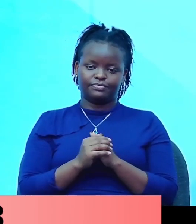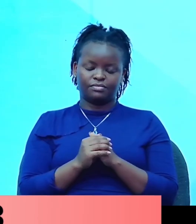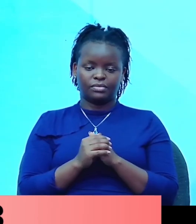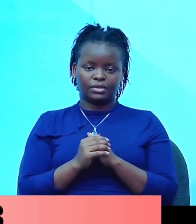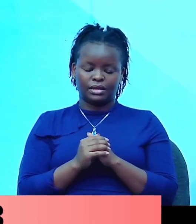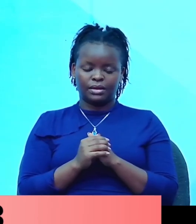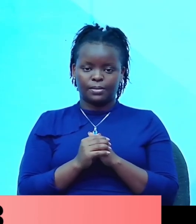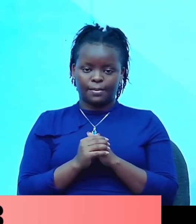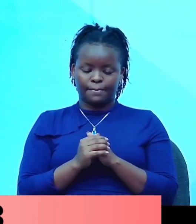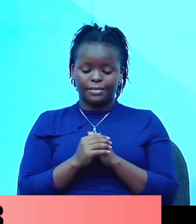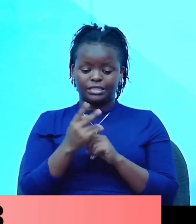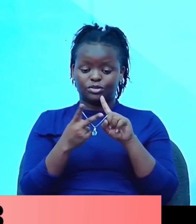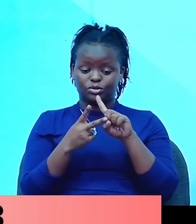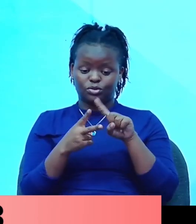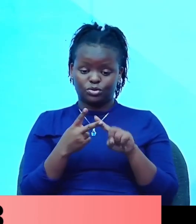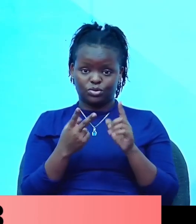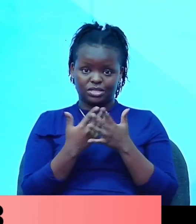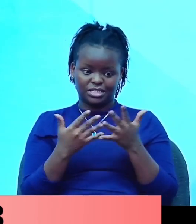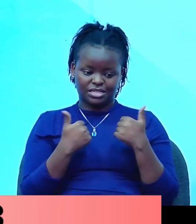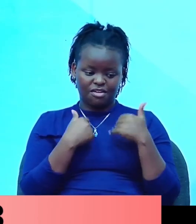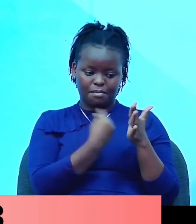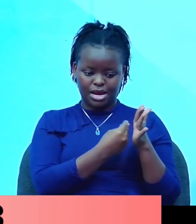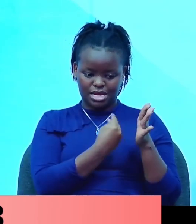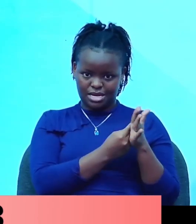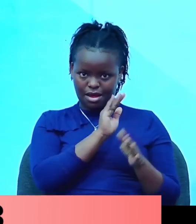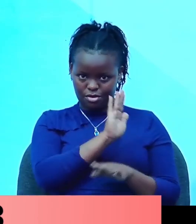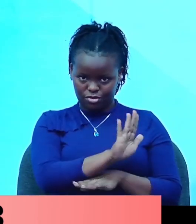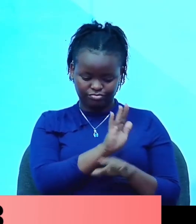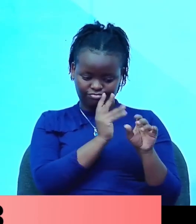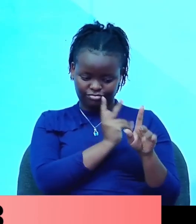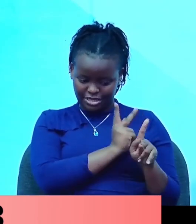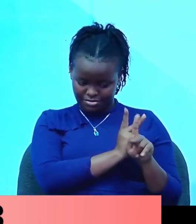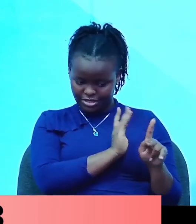is 2 things. There is your money, your hard-earned money that you're putting aside. Yeah. And